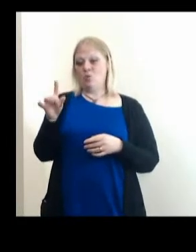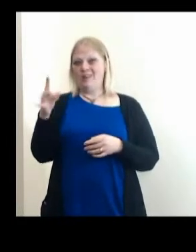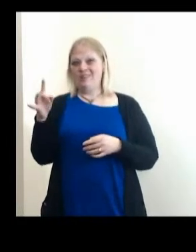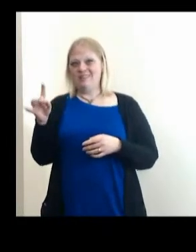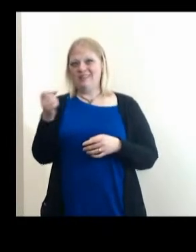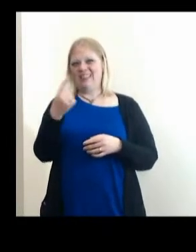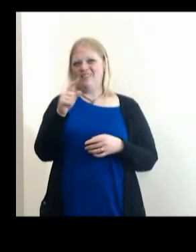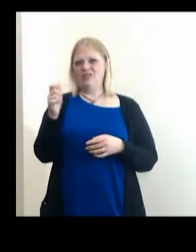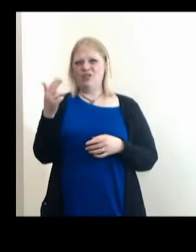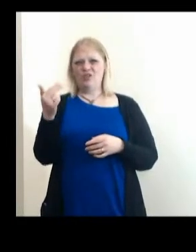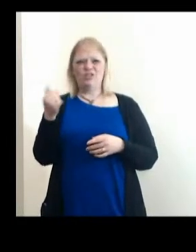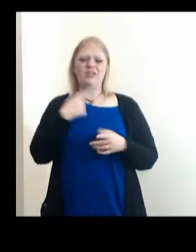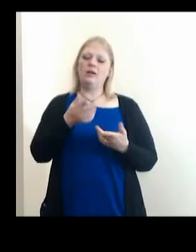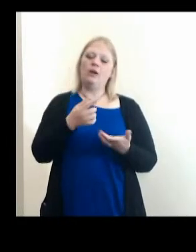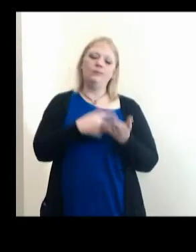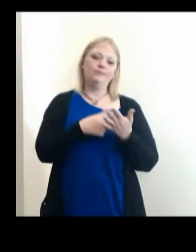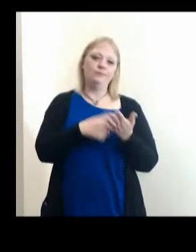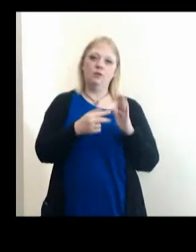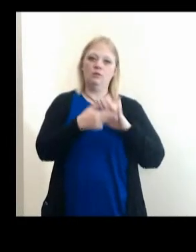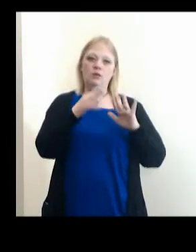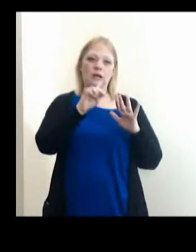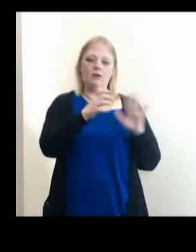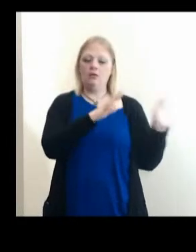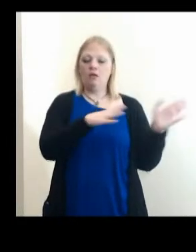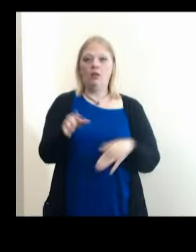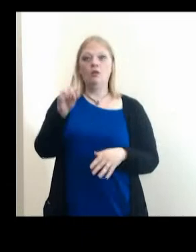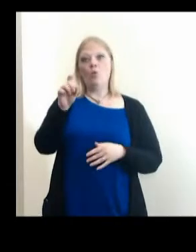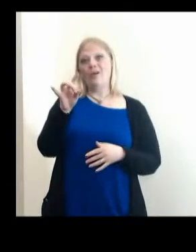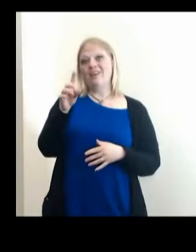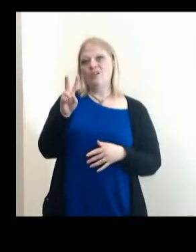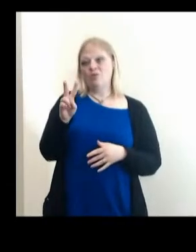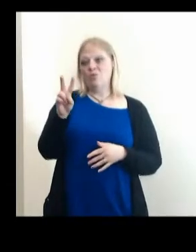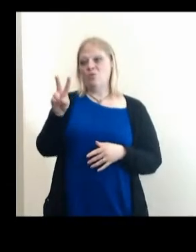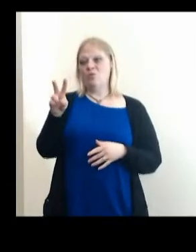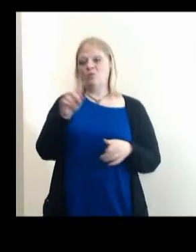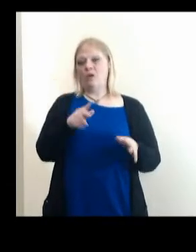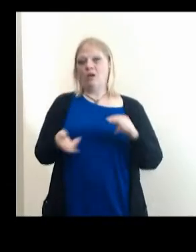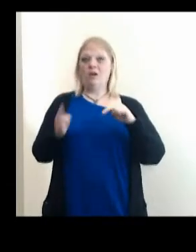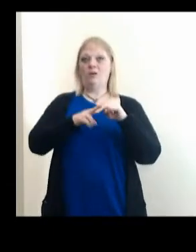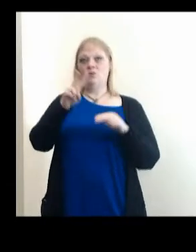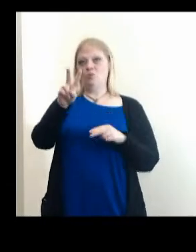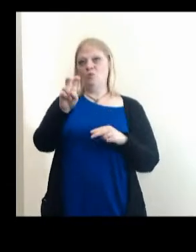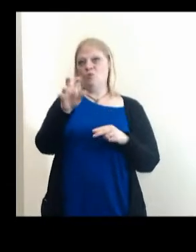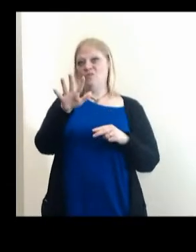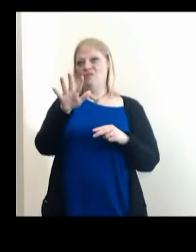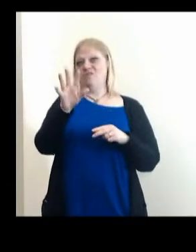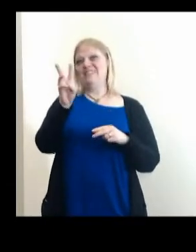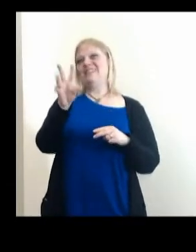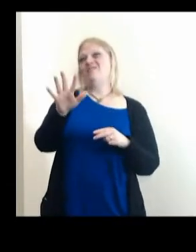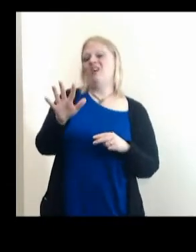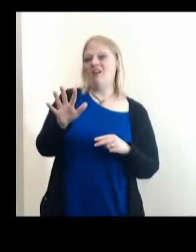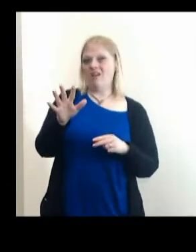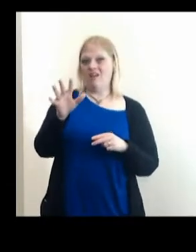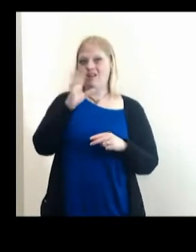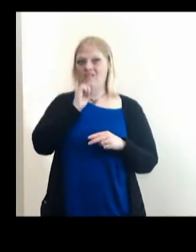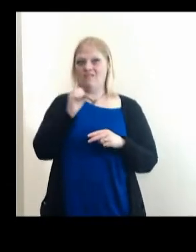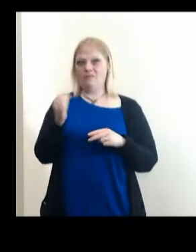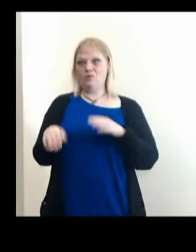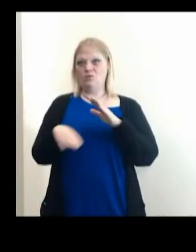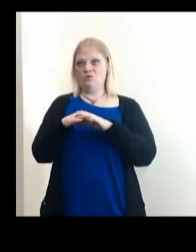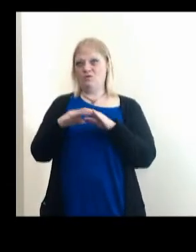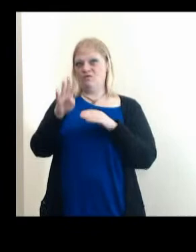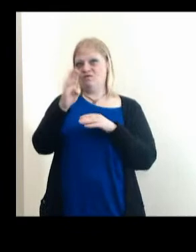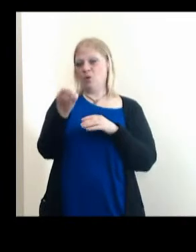I was talking about diagnostic testing. And 182 to 265 and 14 to 17-year-olds. So we are